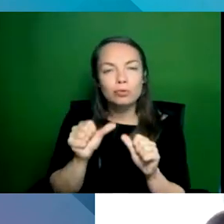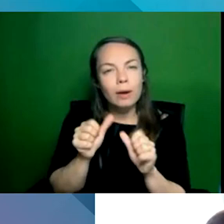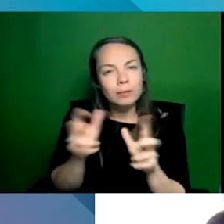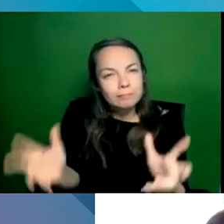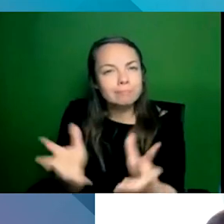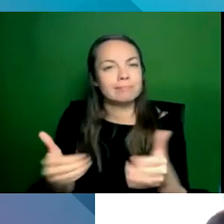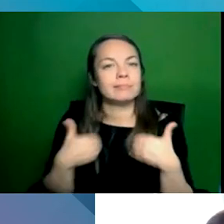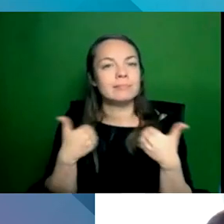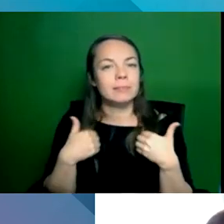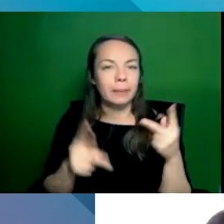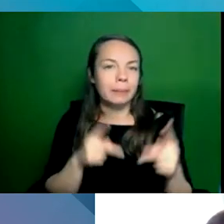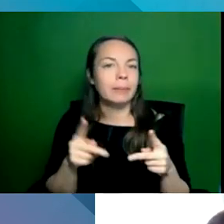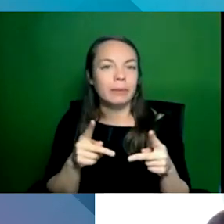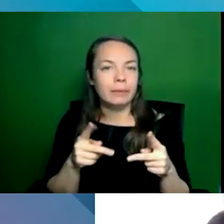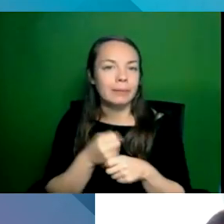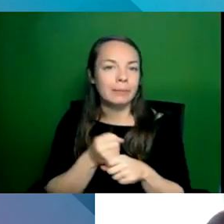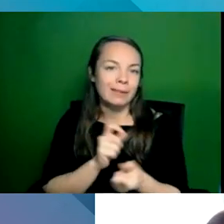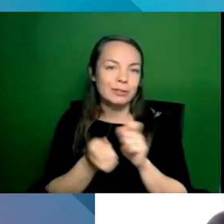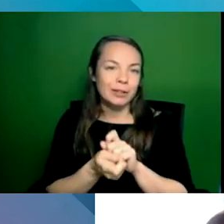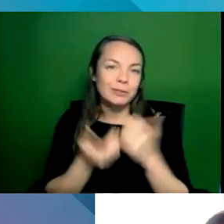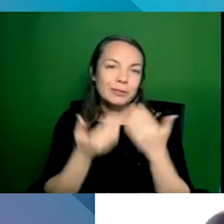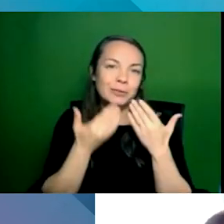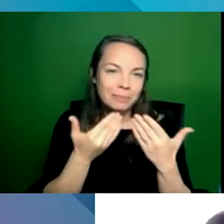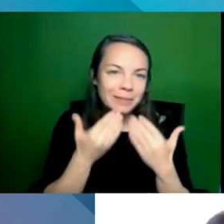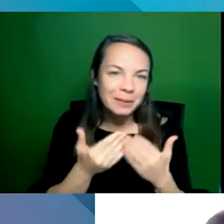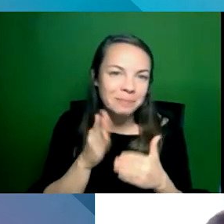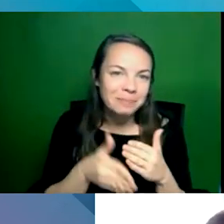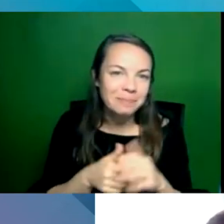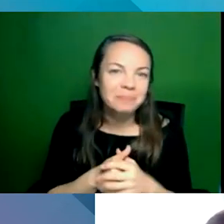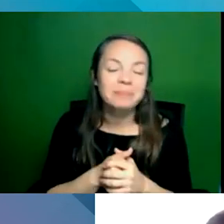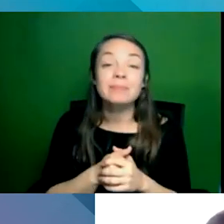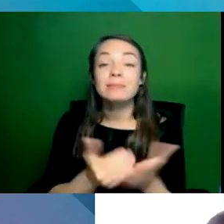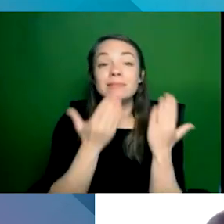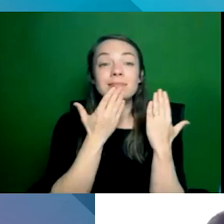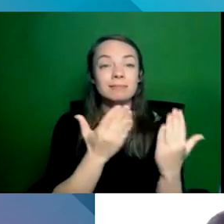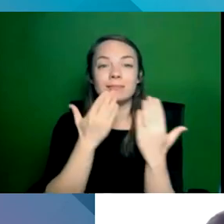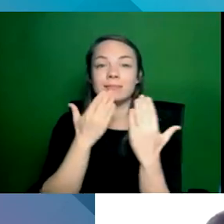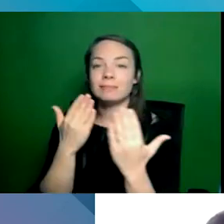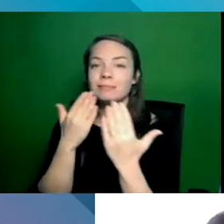creating change. So thank you. I'll just end there. Thank you so much. Thanks to all of you.